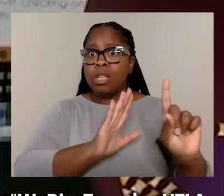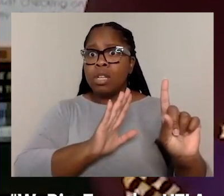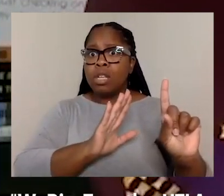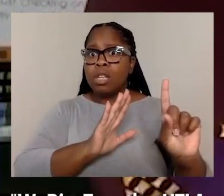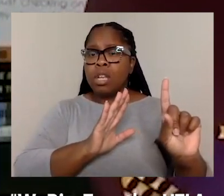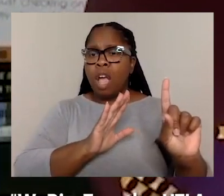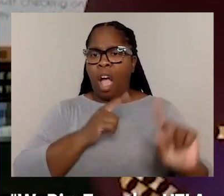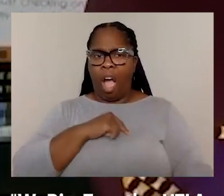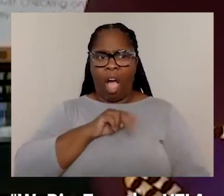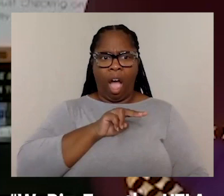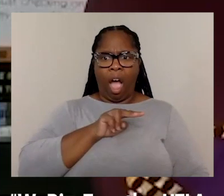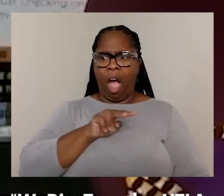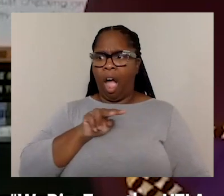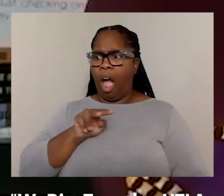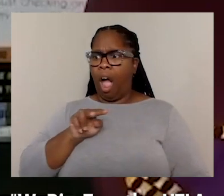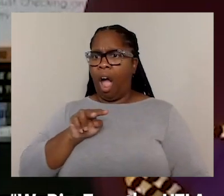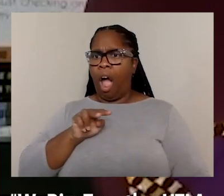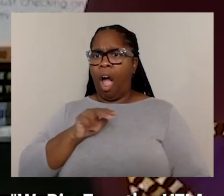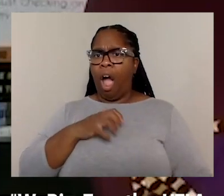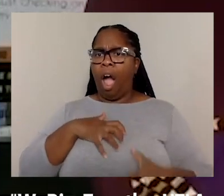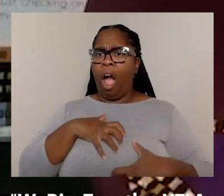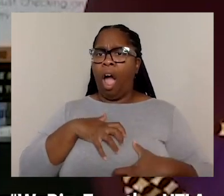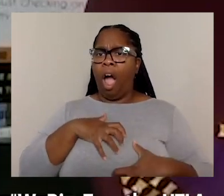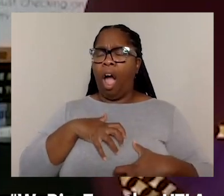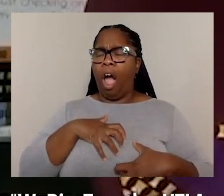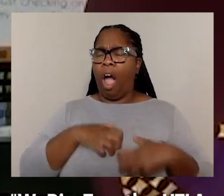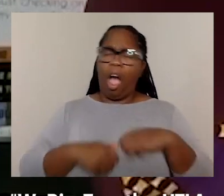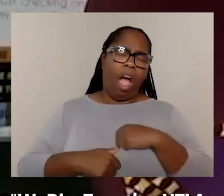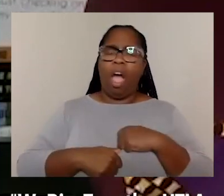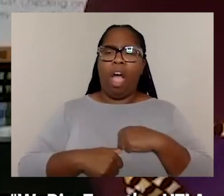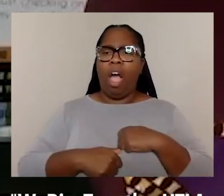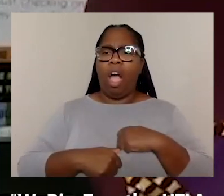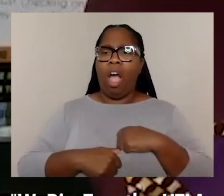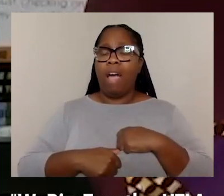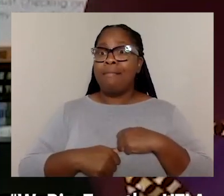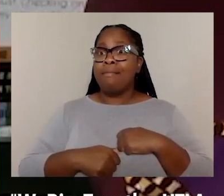My thoughts always go right to my own son,